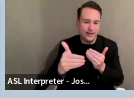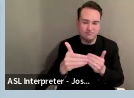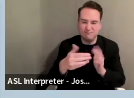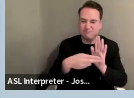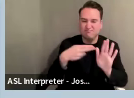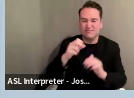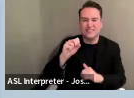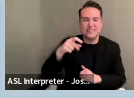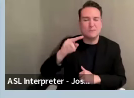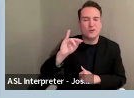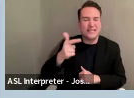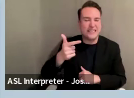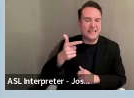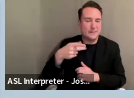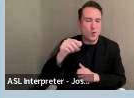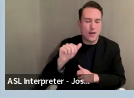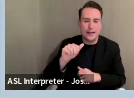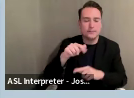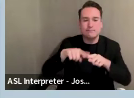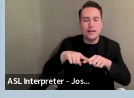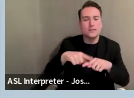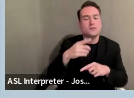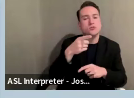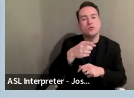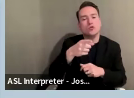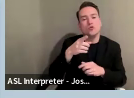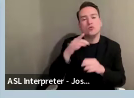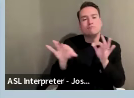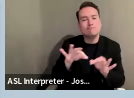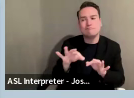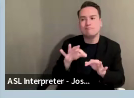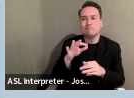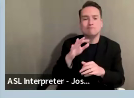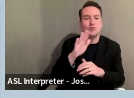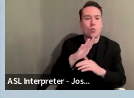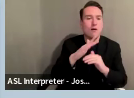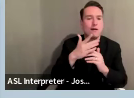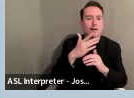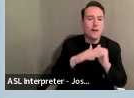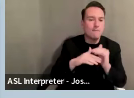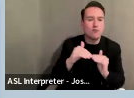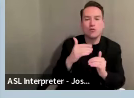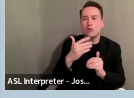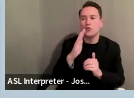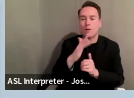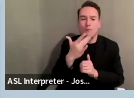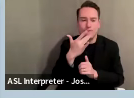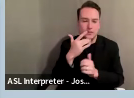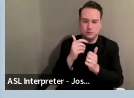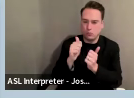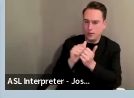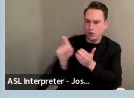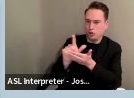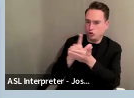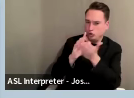and your comfort level with your circle. You would explain your preferences to any attorney that you worked with. Next